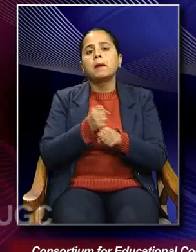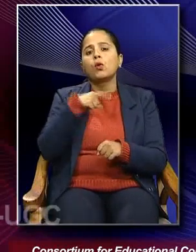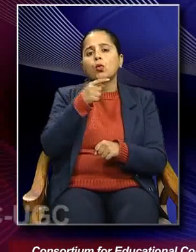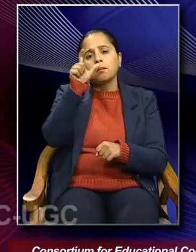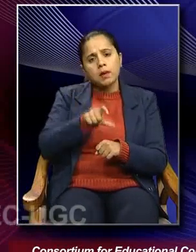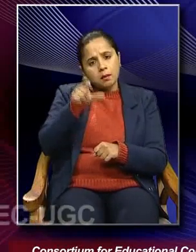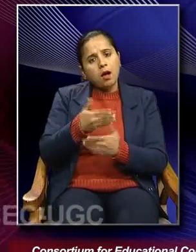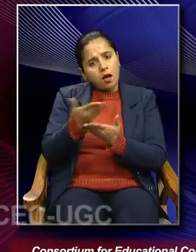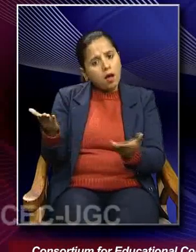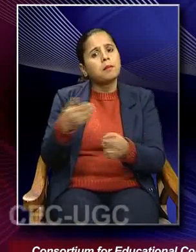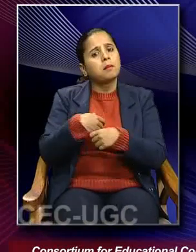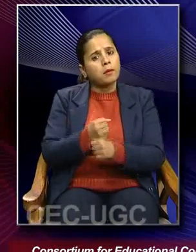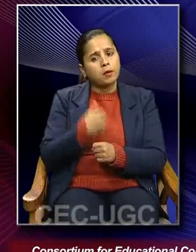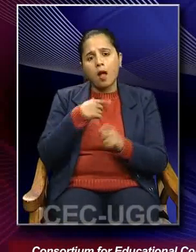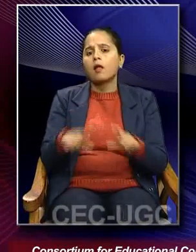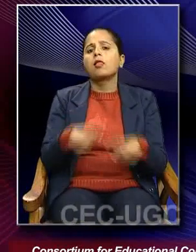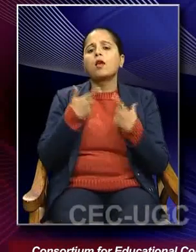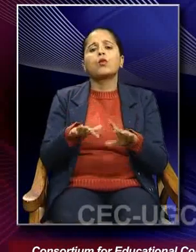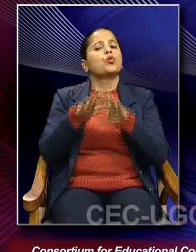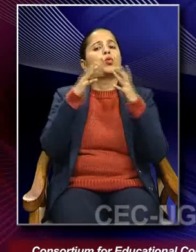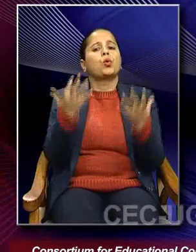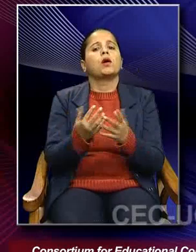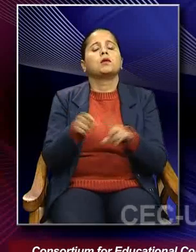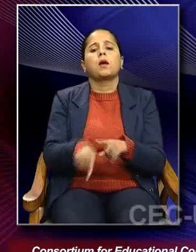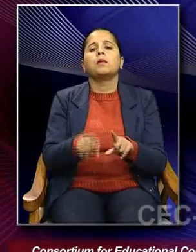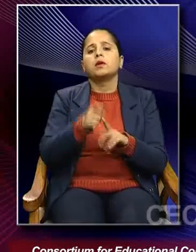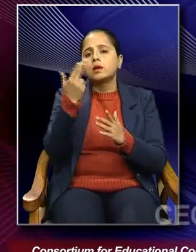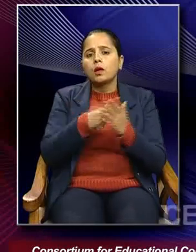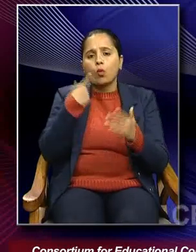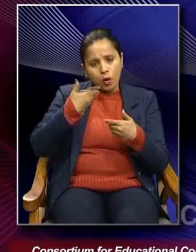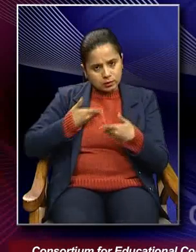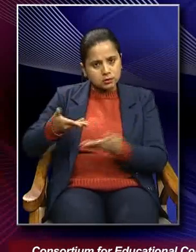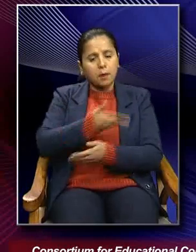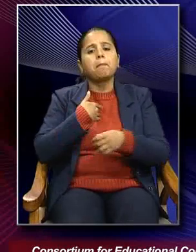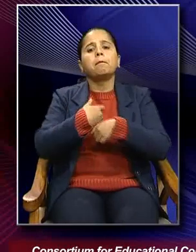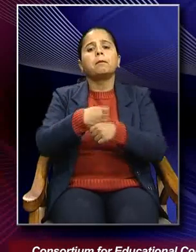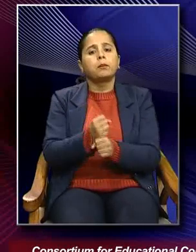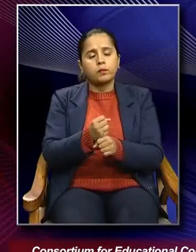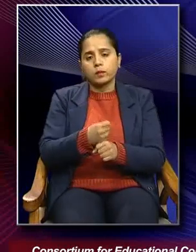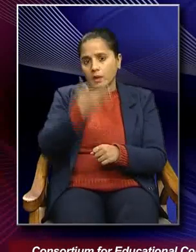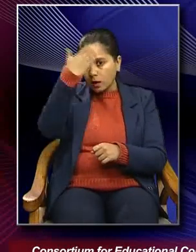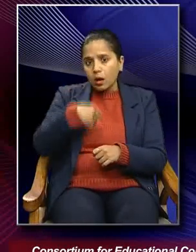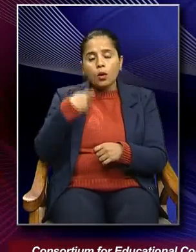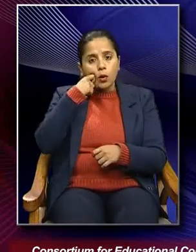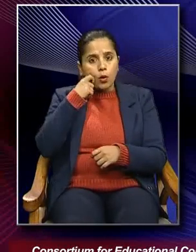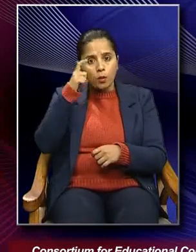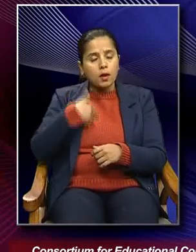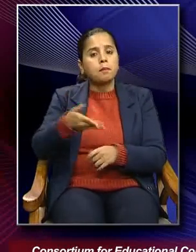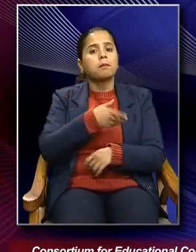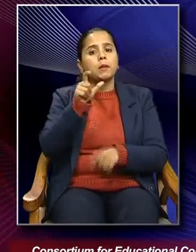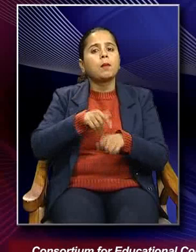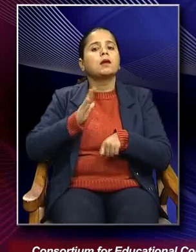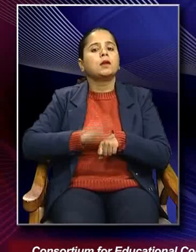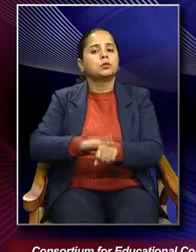people. We are living in a world is designed by us, and human people